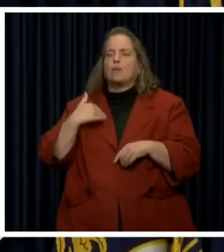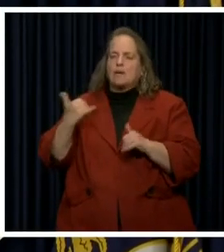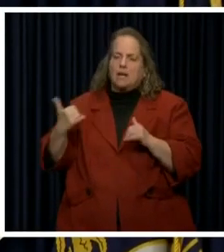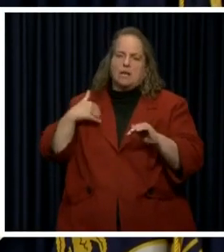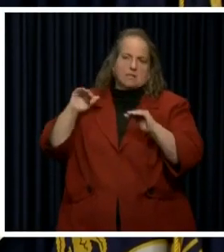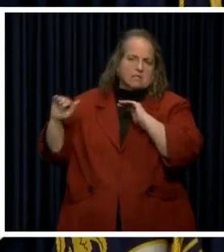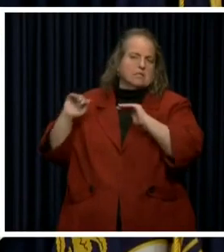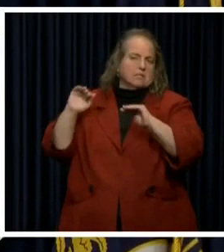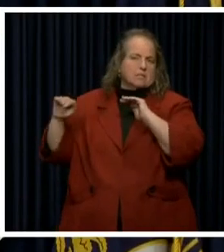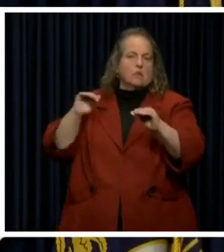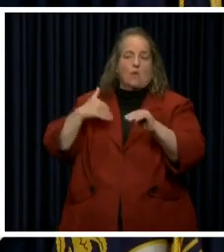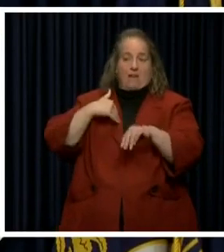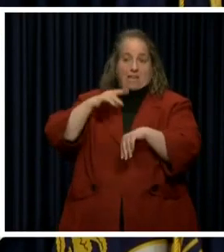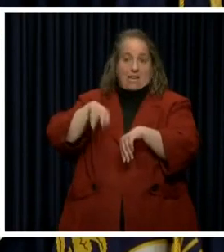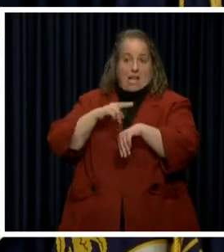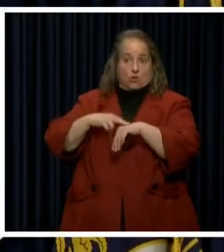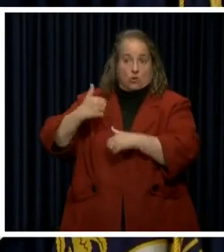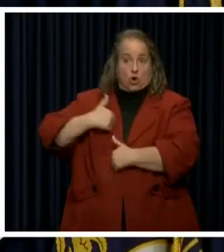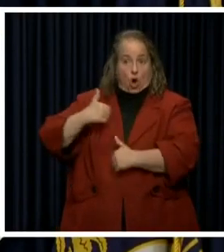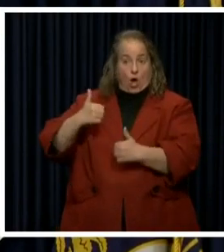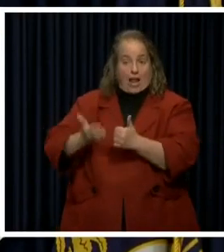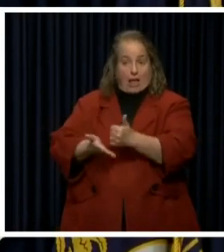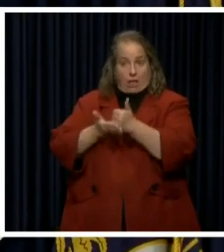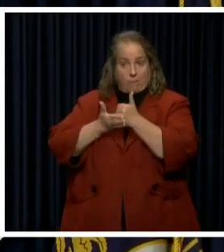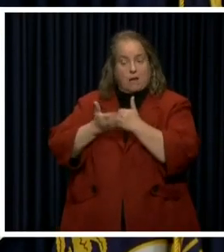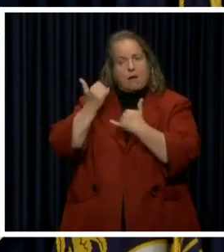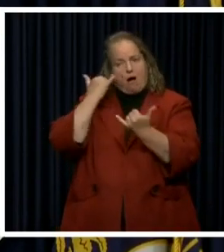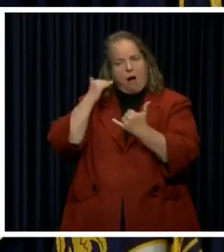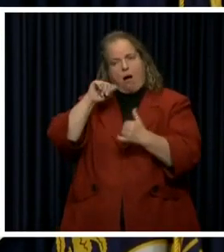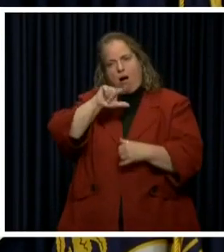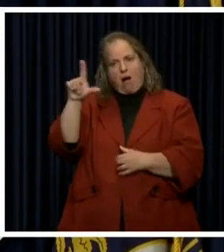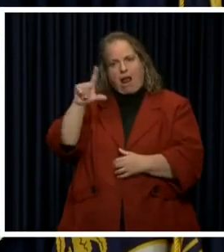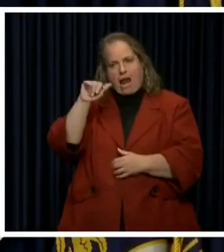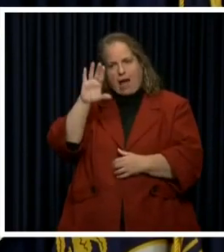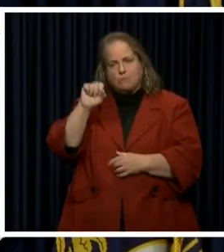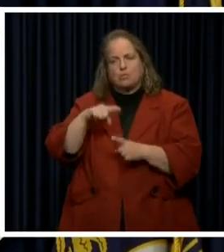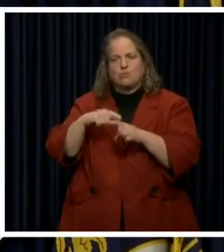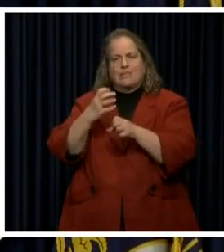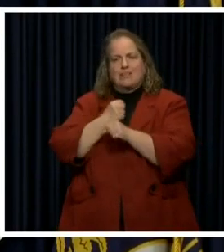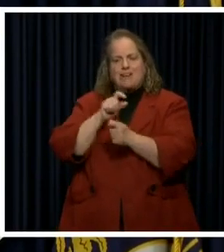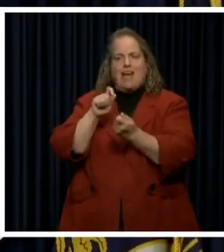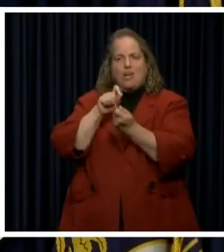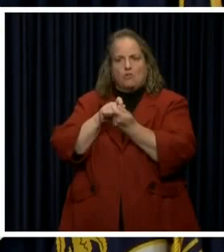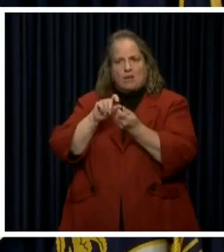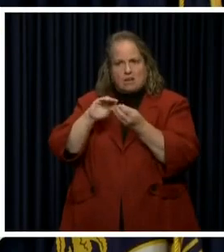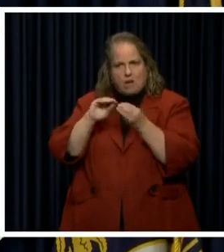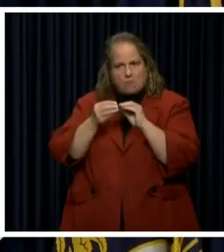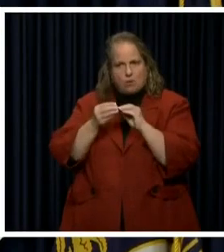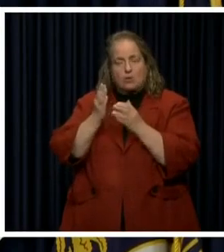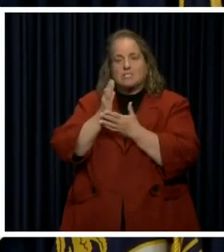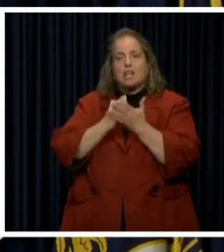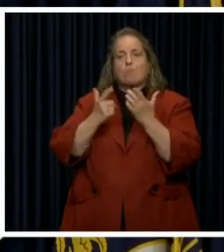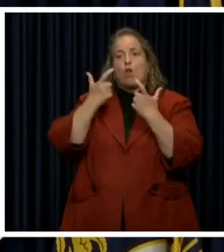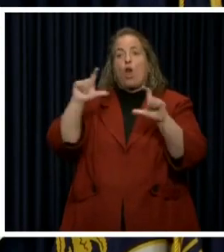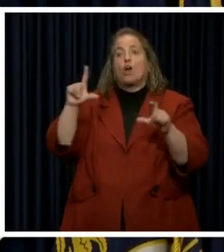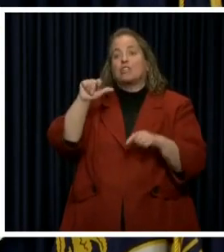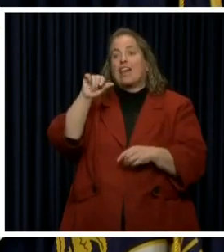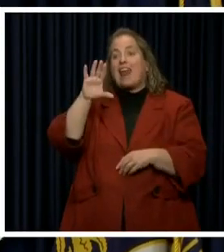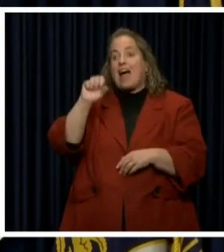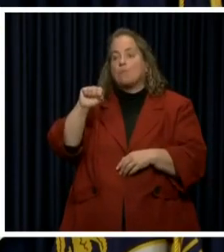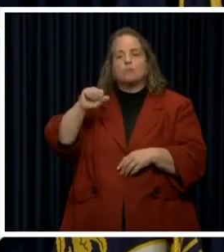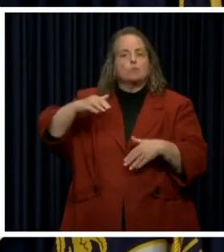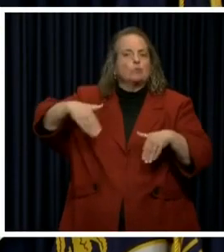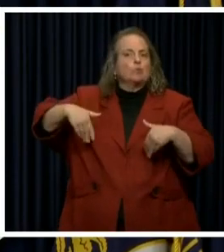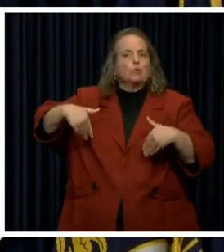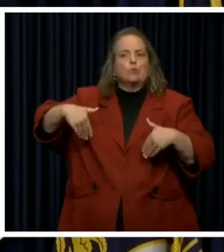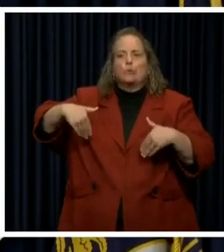lab that reports to us, trying to get an accurate number. We still have some very large labs that are outstanding. Our hope